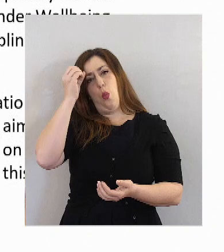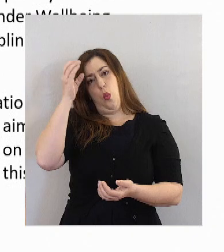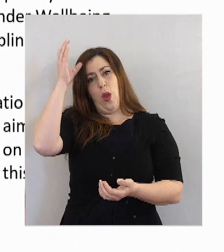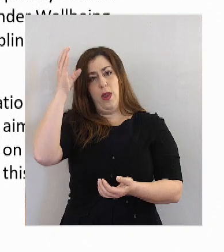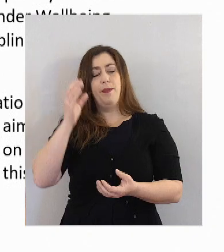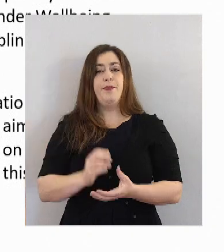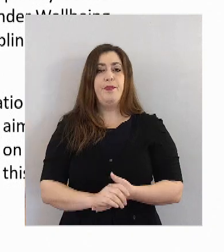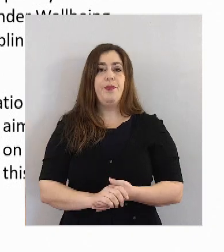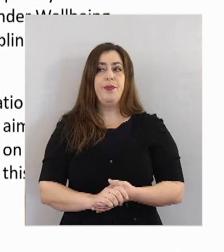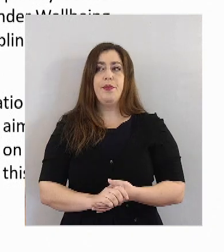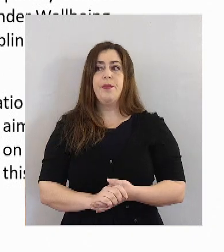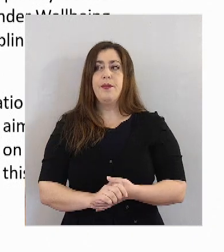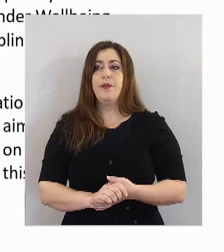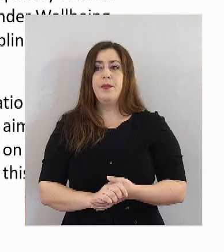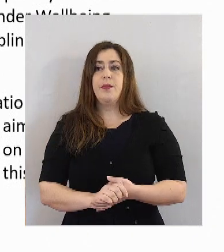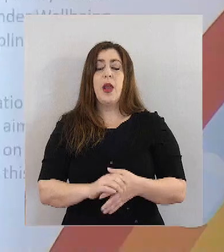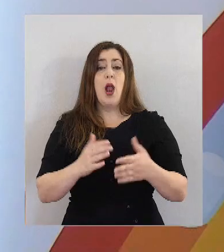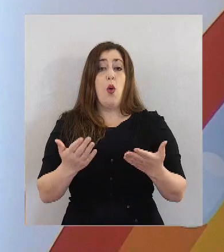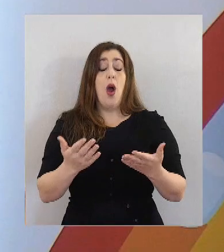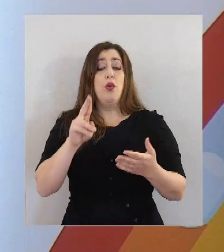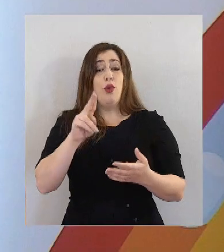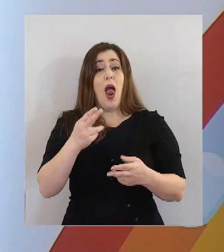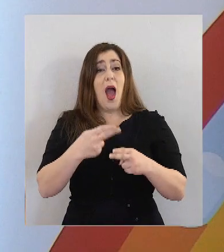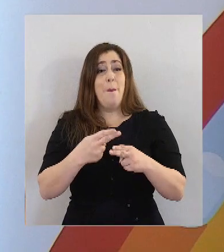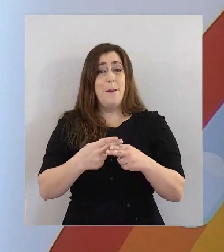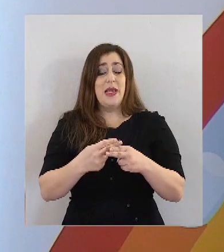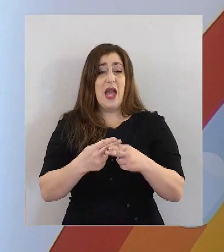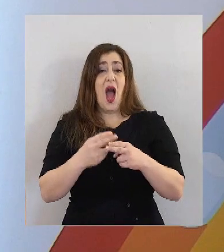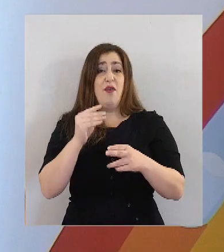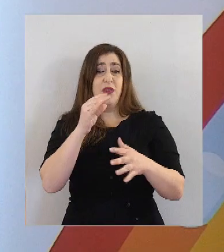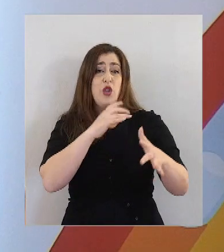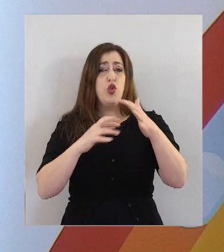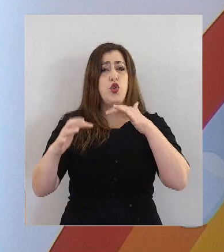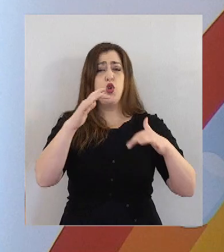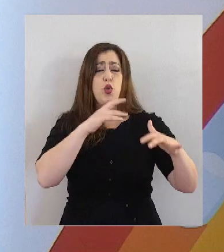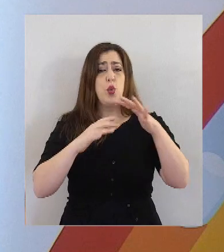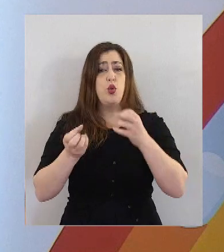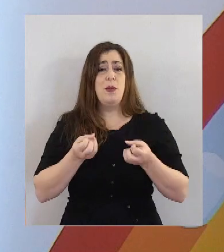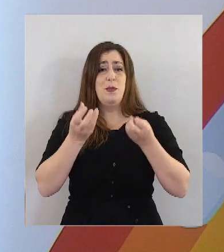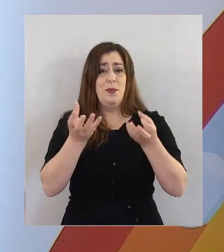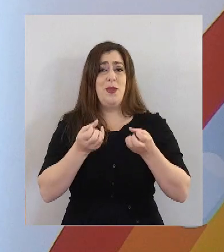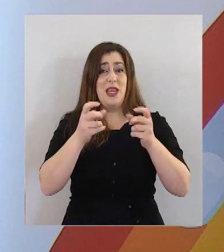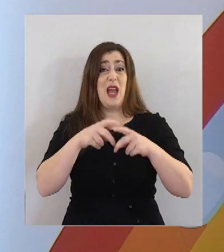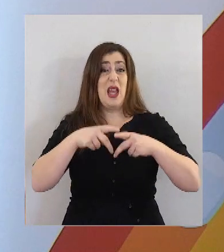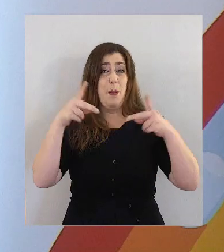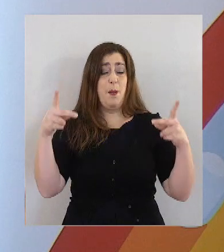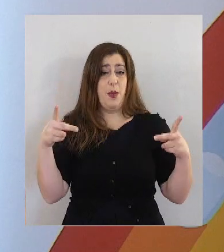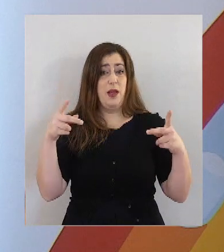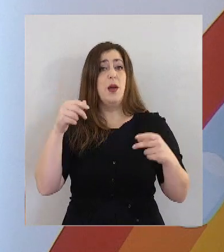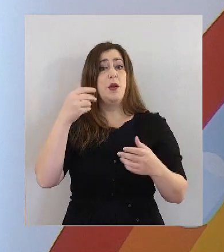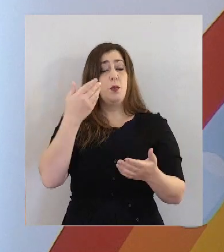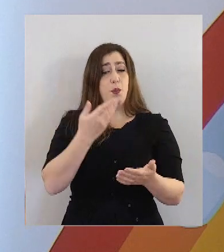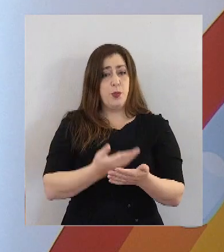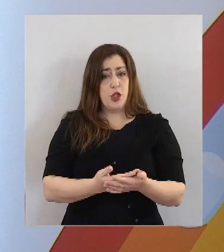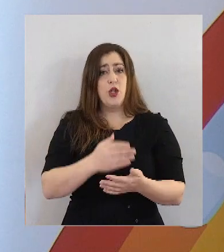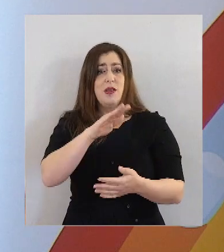awareness, information, and social media campaigns aimed at promoting healthcare services as welcoming and safe spaces for